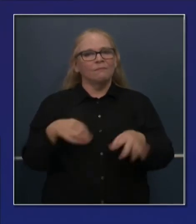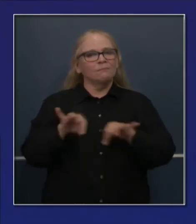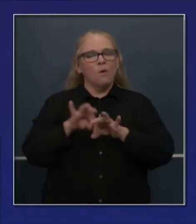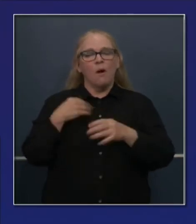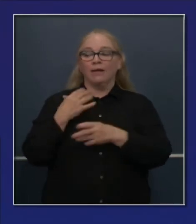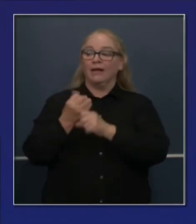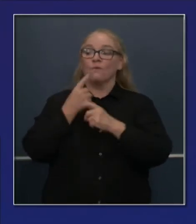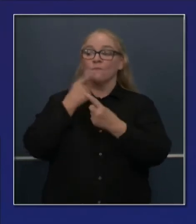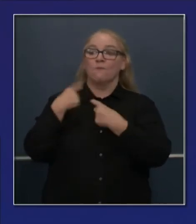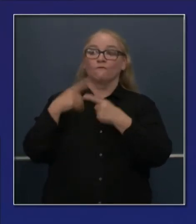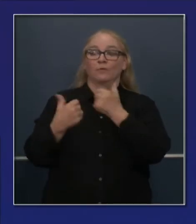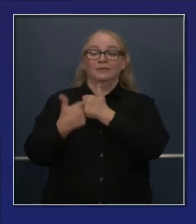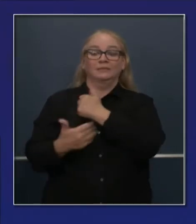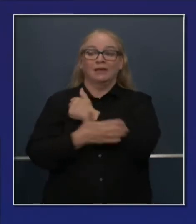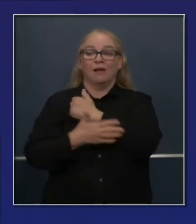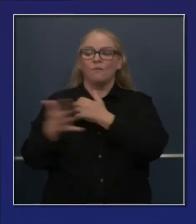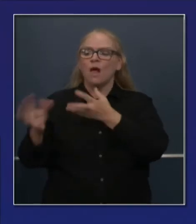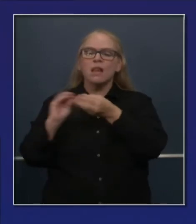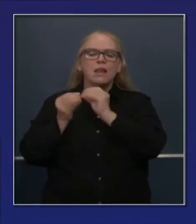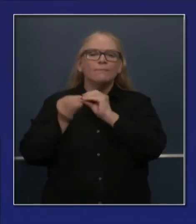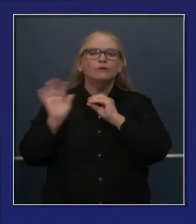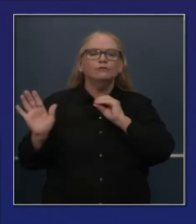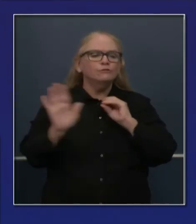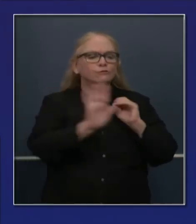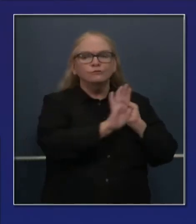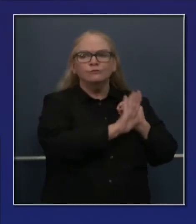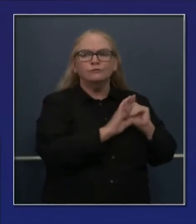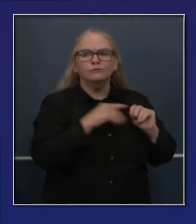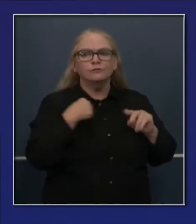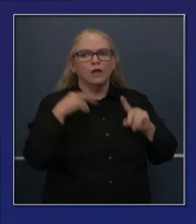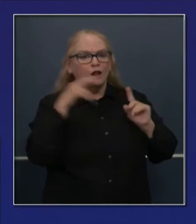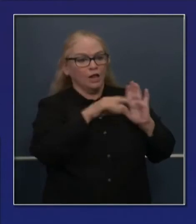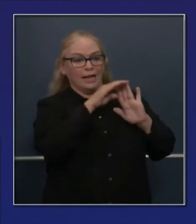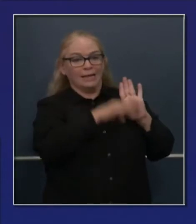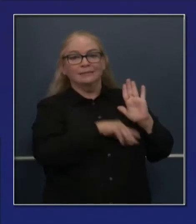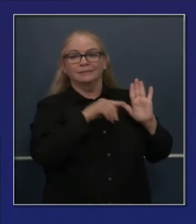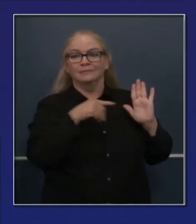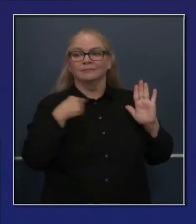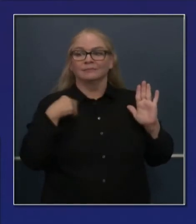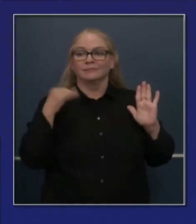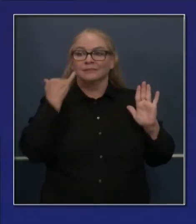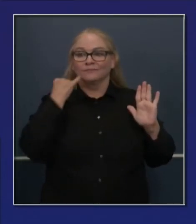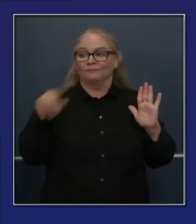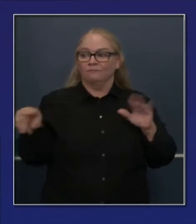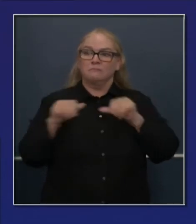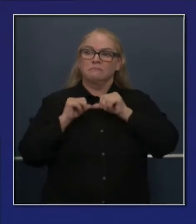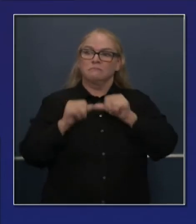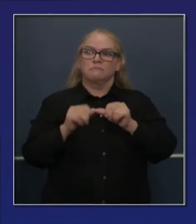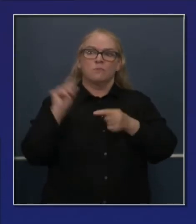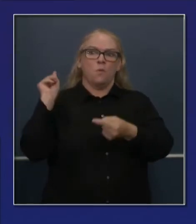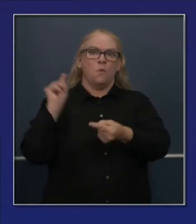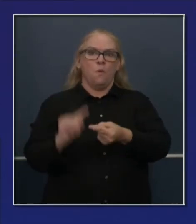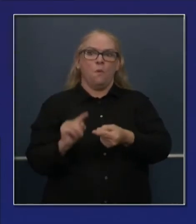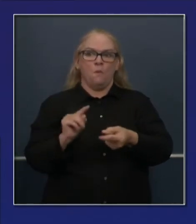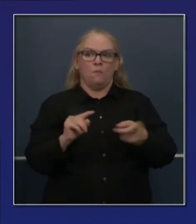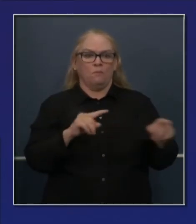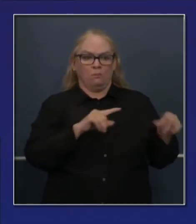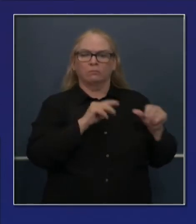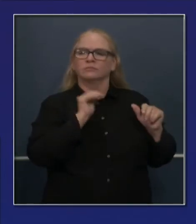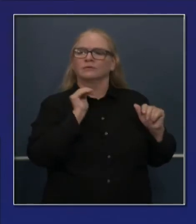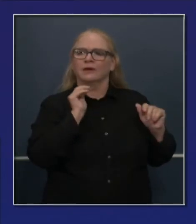later this evening, it's very likely San Diego will join the list of those counties removed.